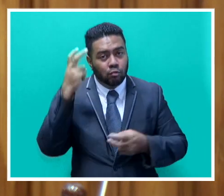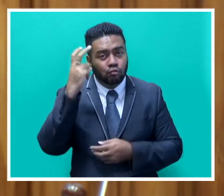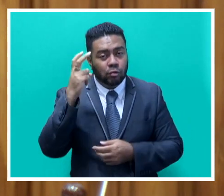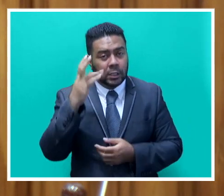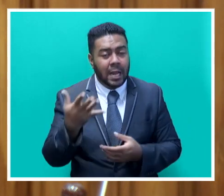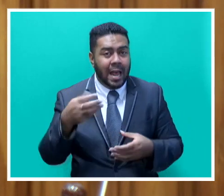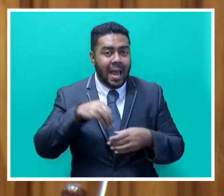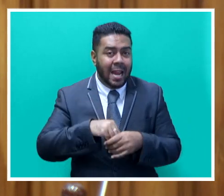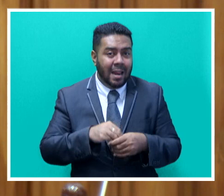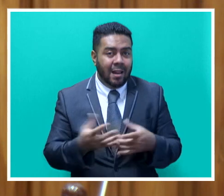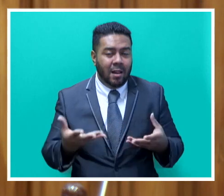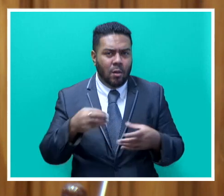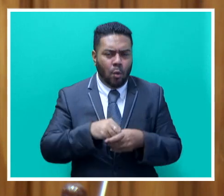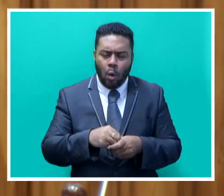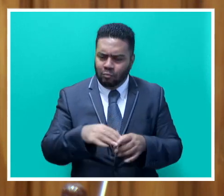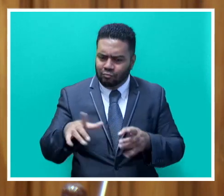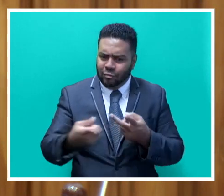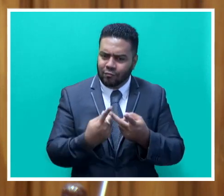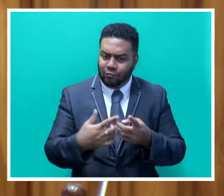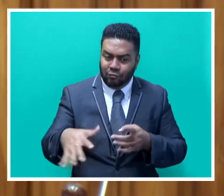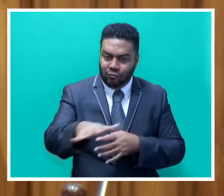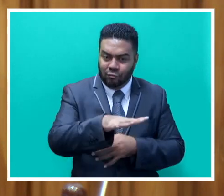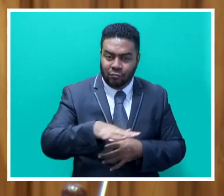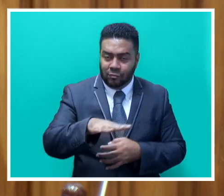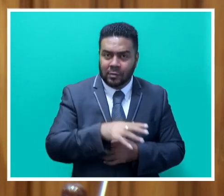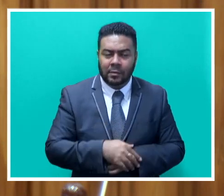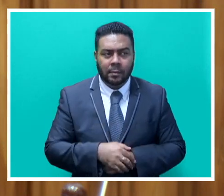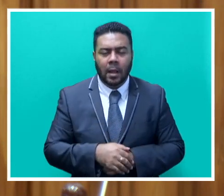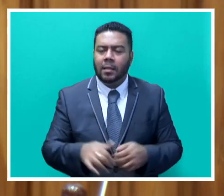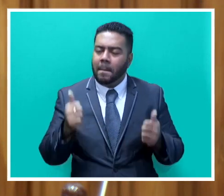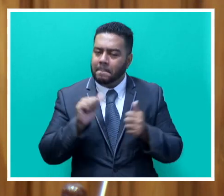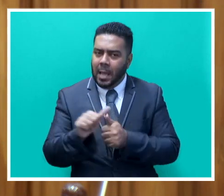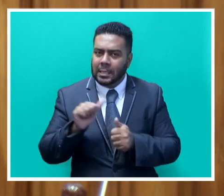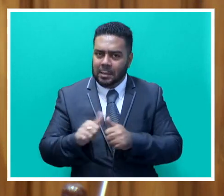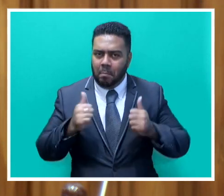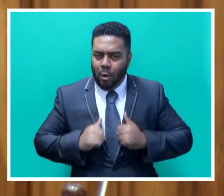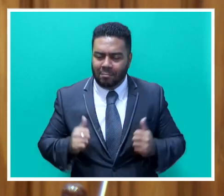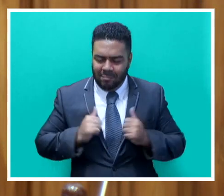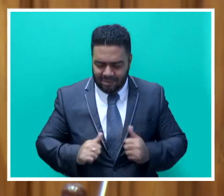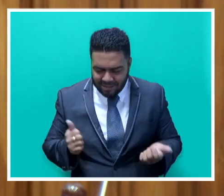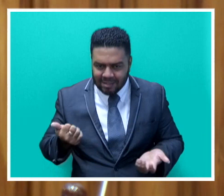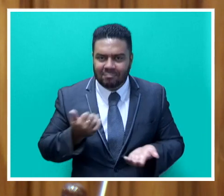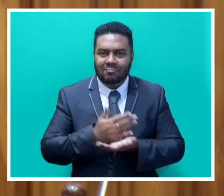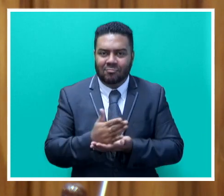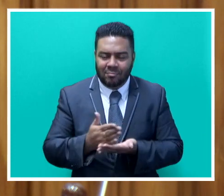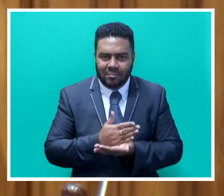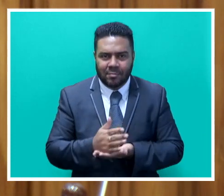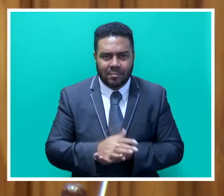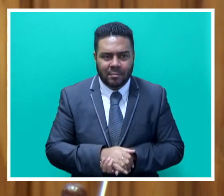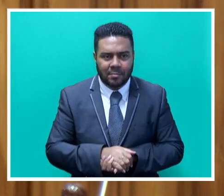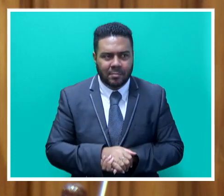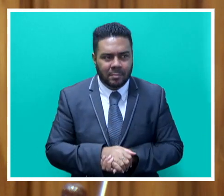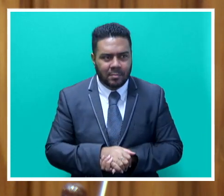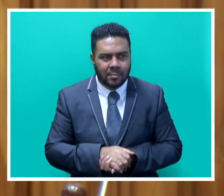clinical disciplines at virtual sessions that they are part of, and best practices shared. I've been part of several of these